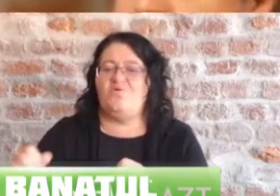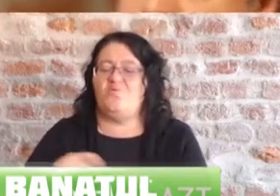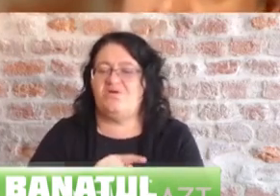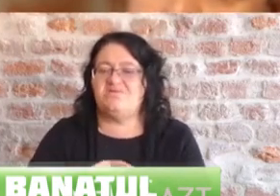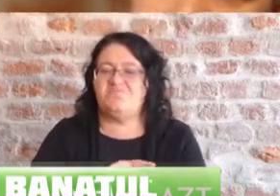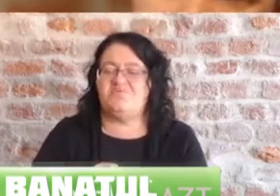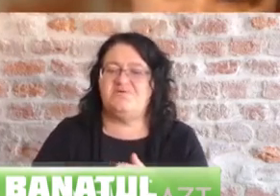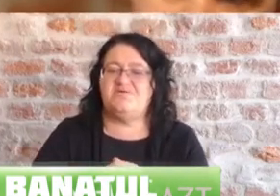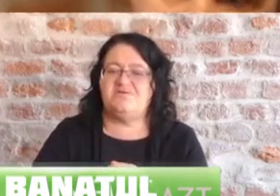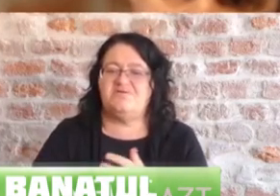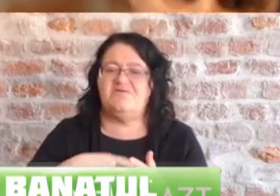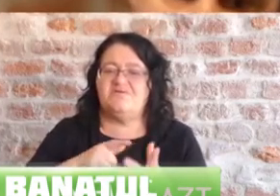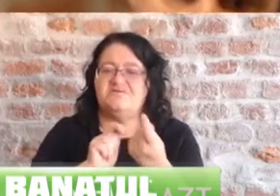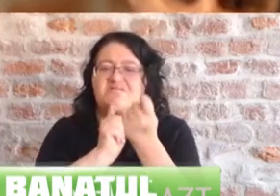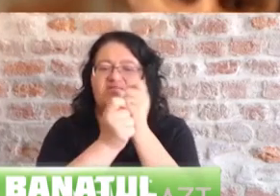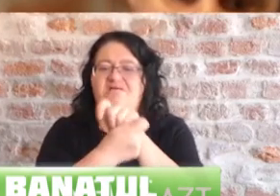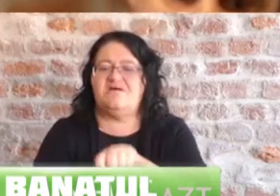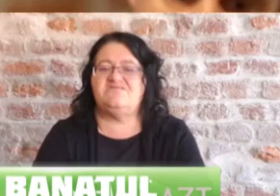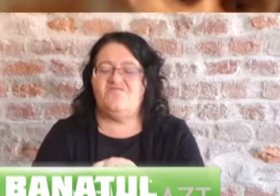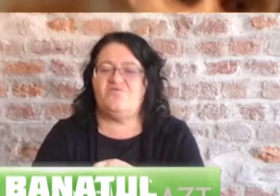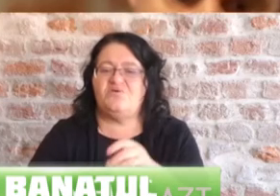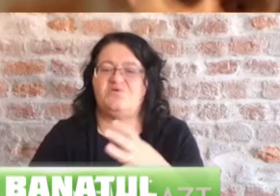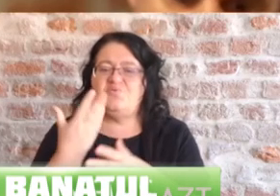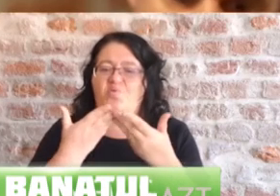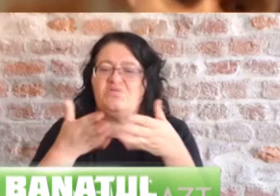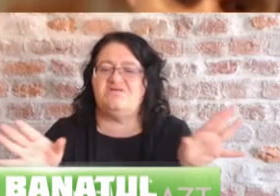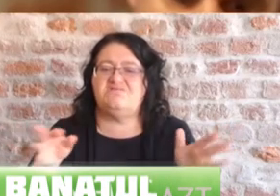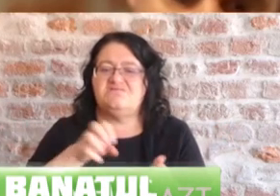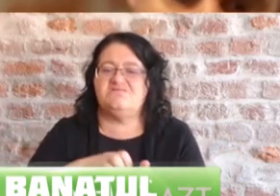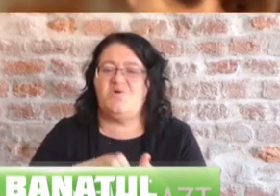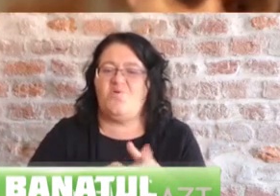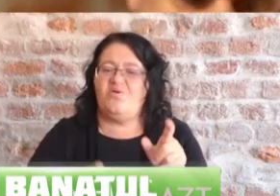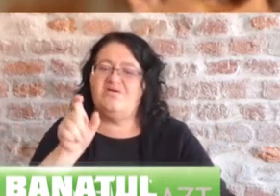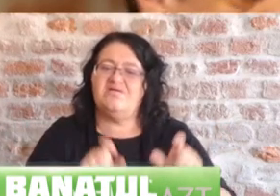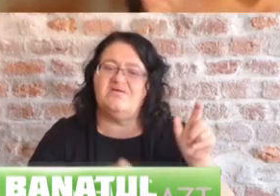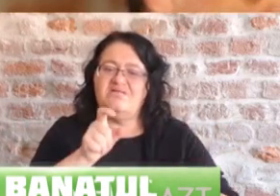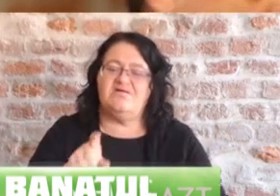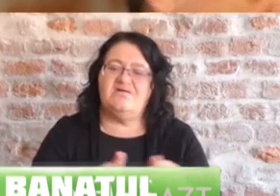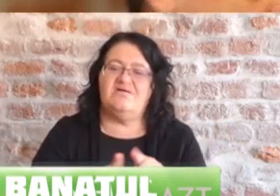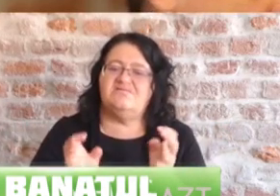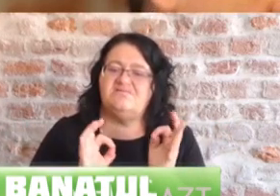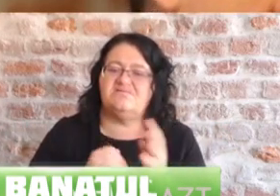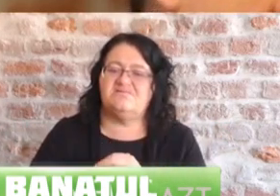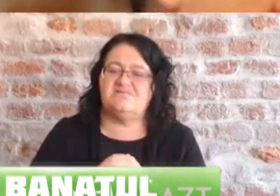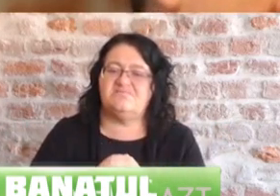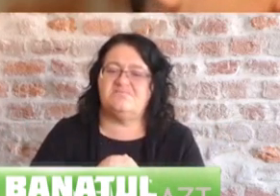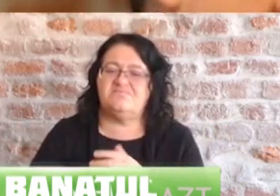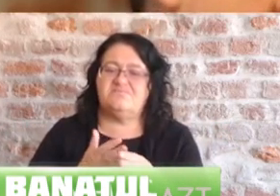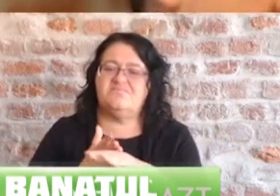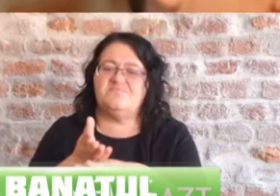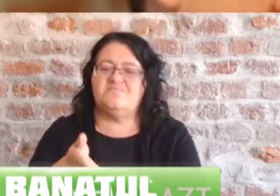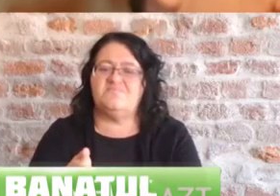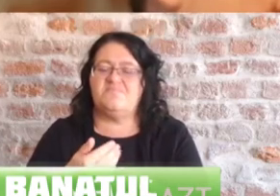promenade has been transformed into an open system of spaces and gardens, credited to a